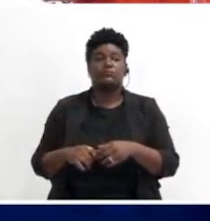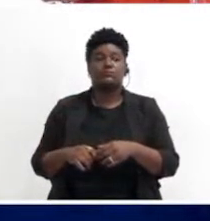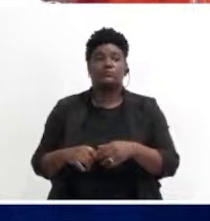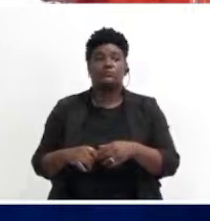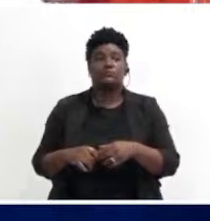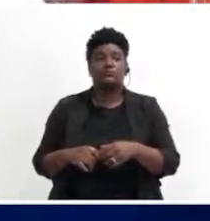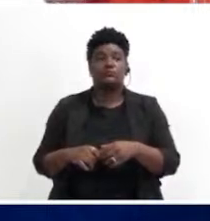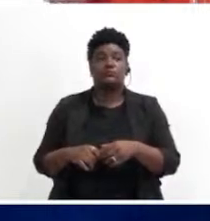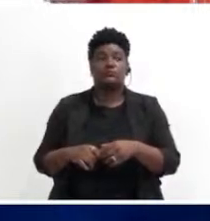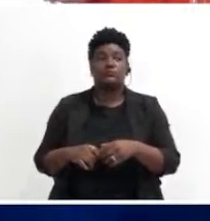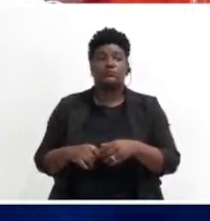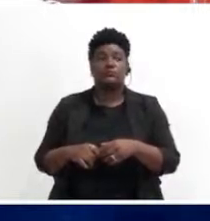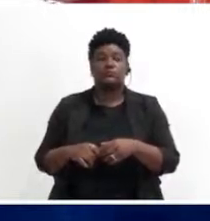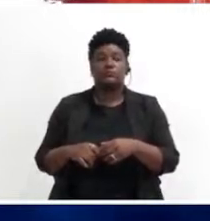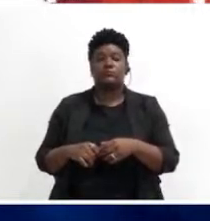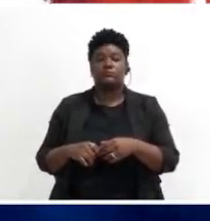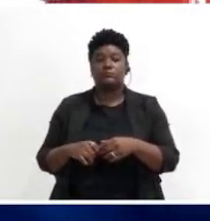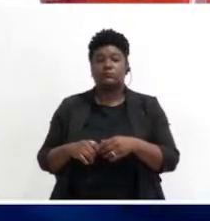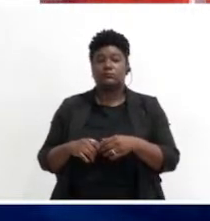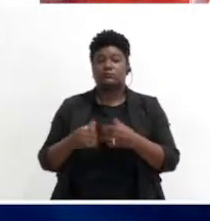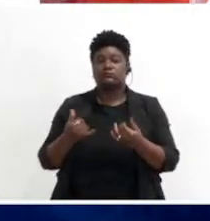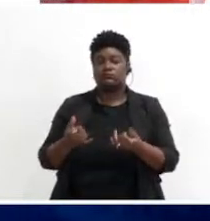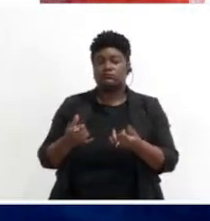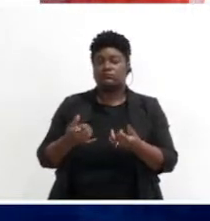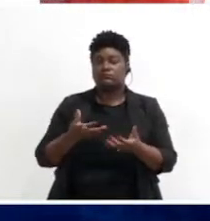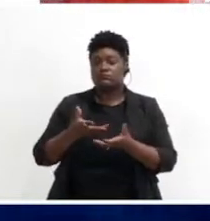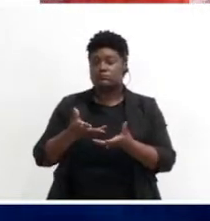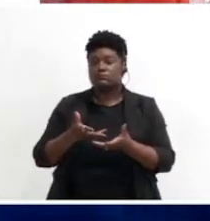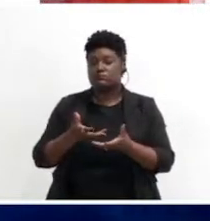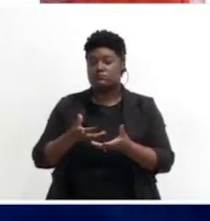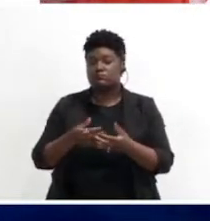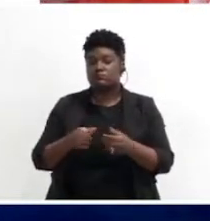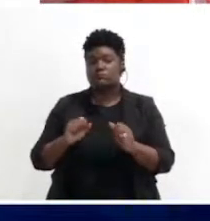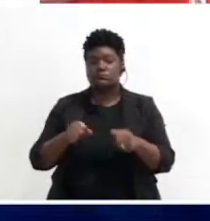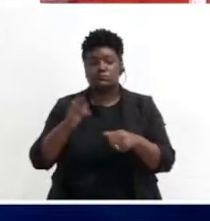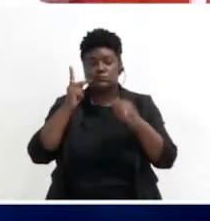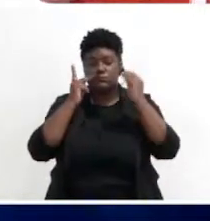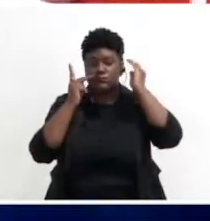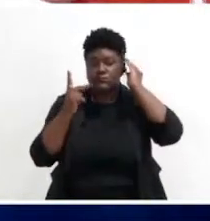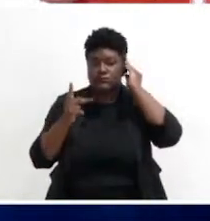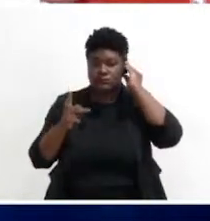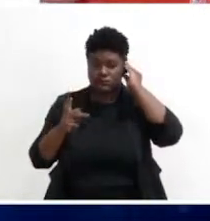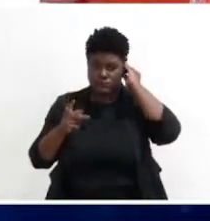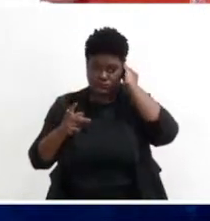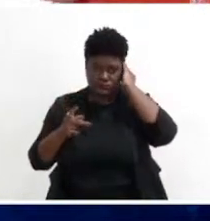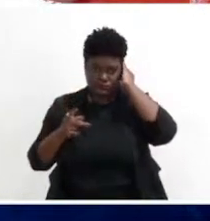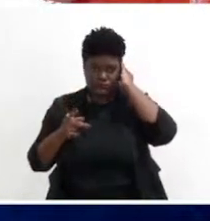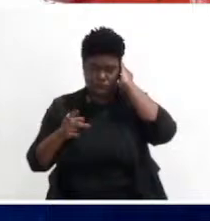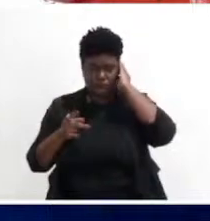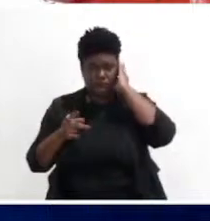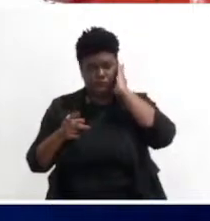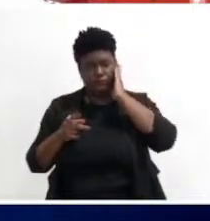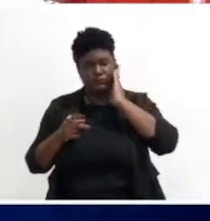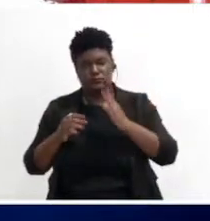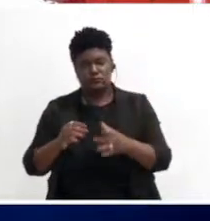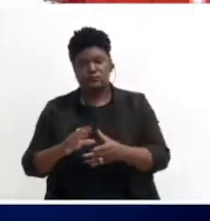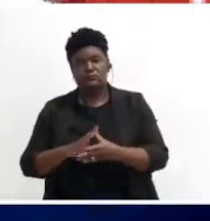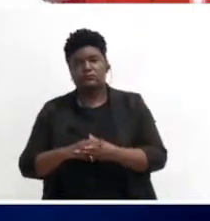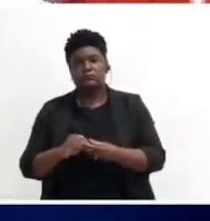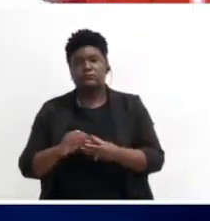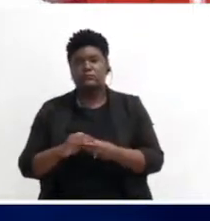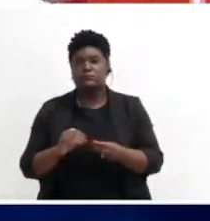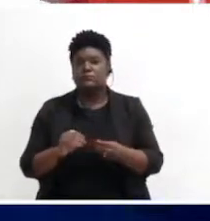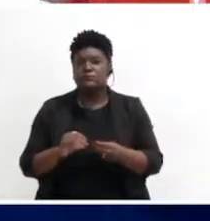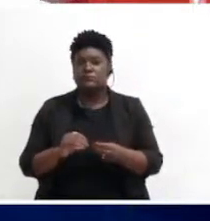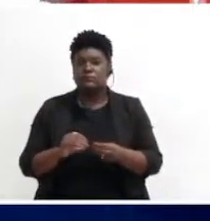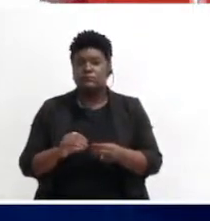I want to point out one thing here too. So you can see here, maybe in the notes, so the bond pads